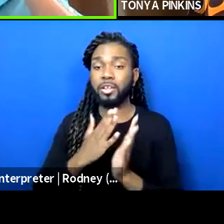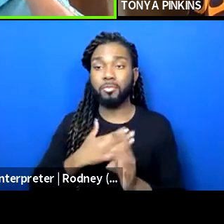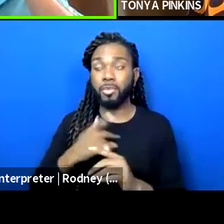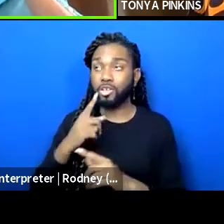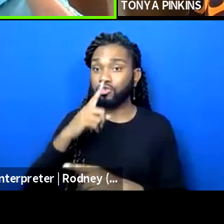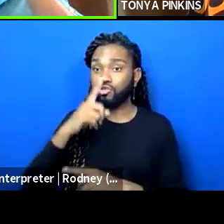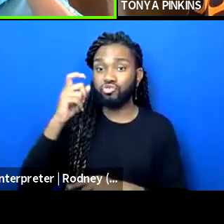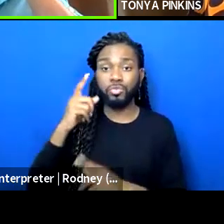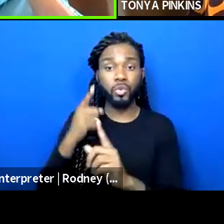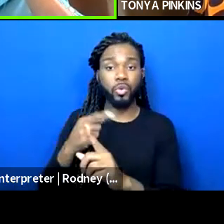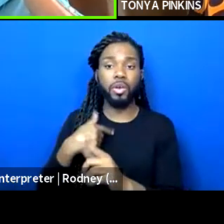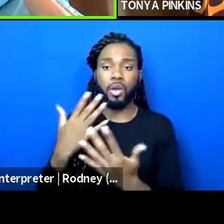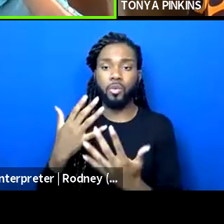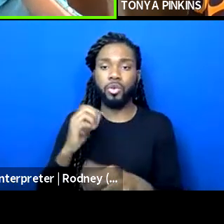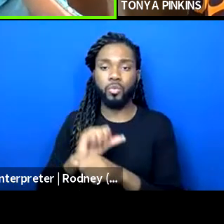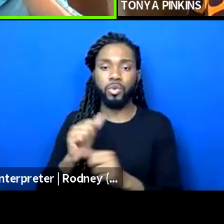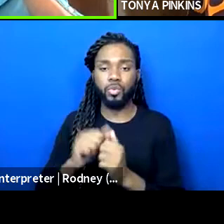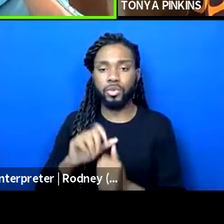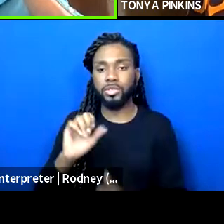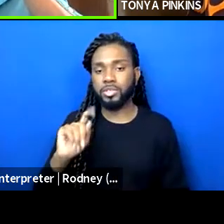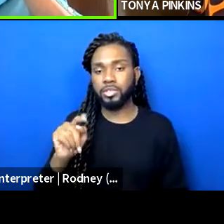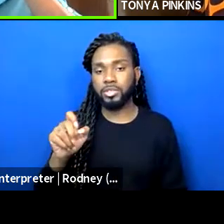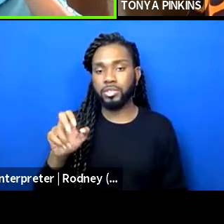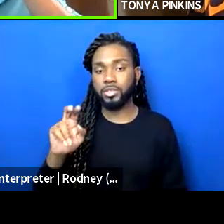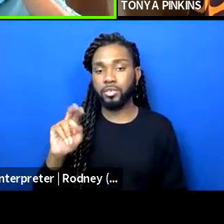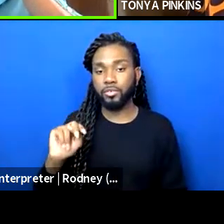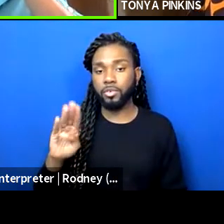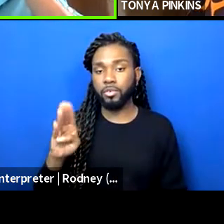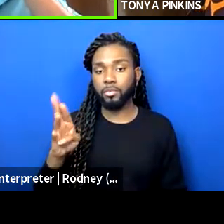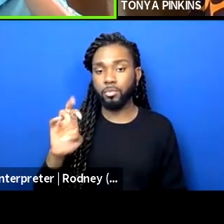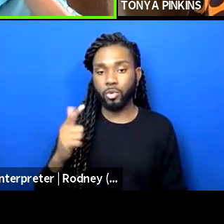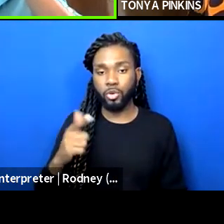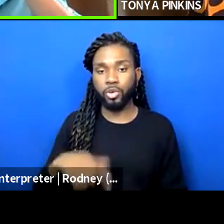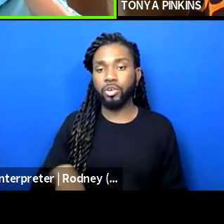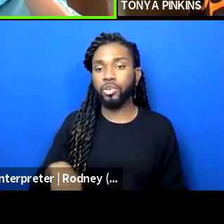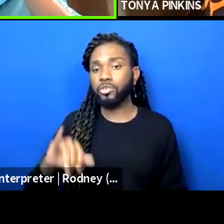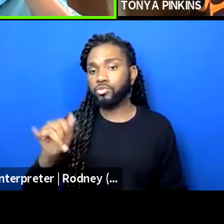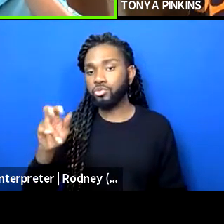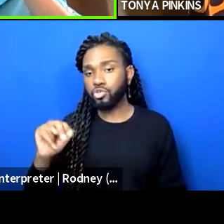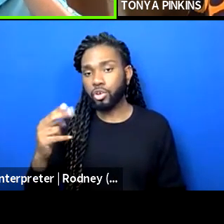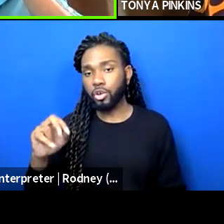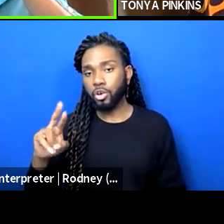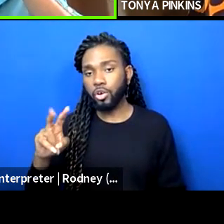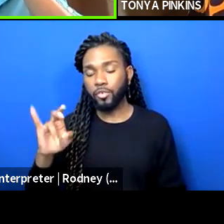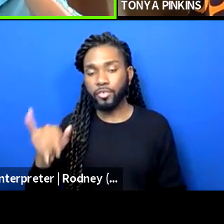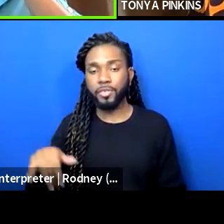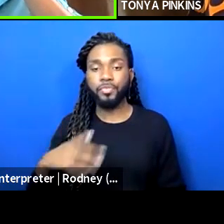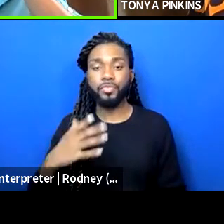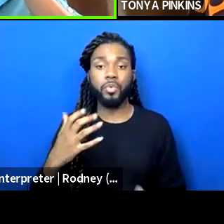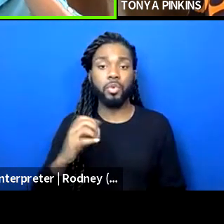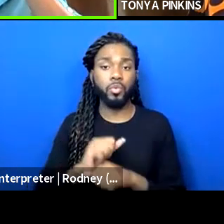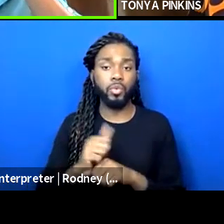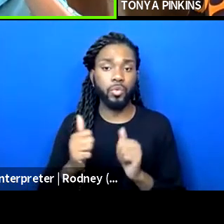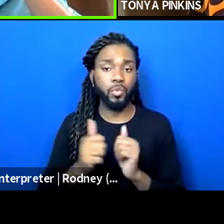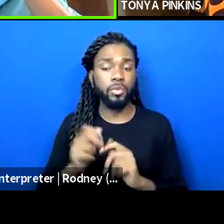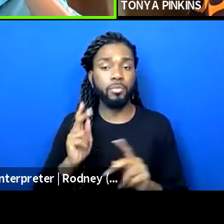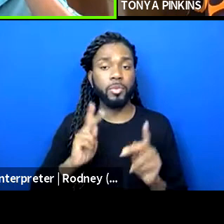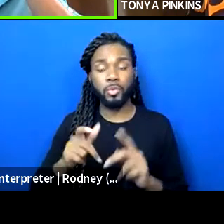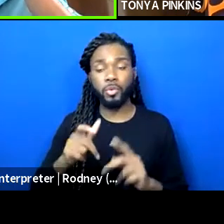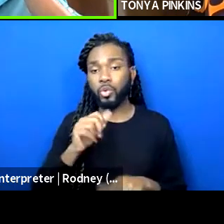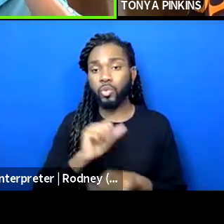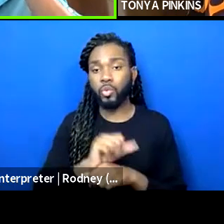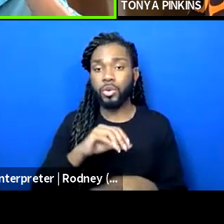be like, I'd love to work with Stephen Berg, Aaliyah Jones Harvey. I'd love to work with folks that are translating between the theater